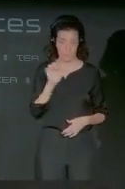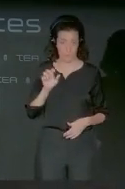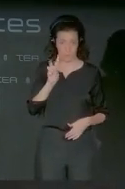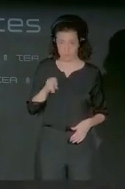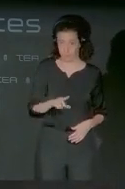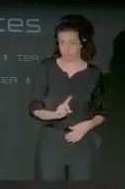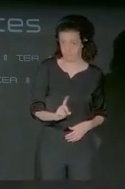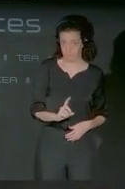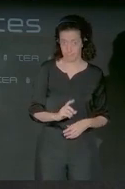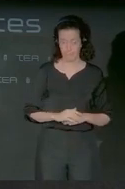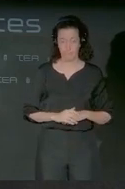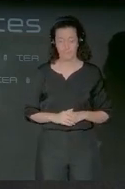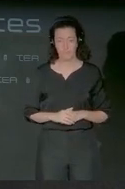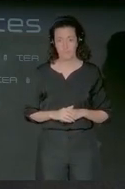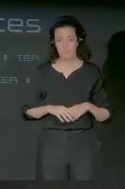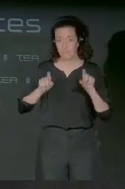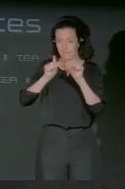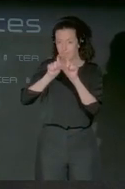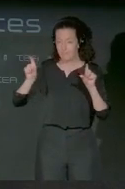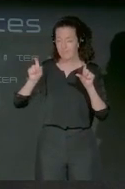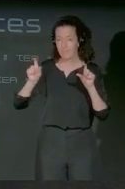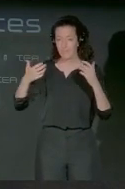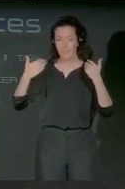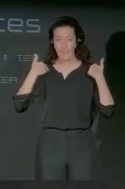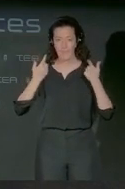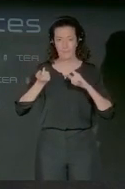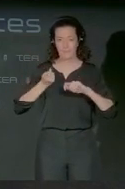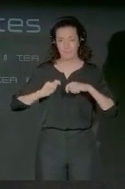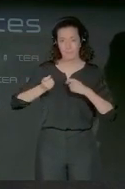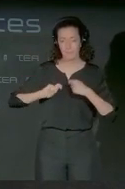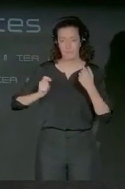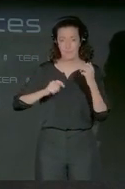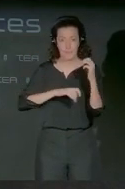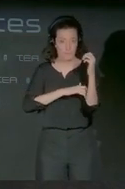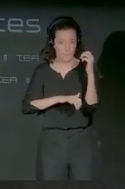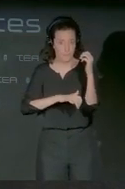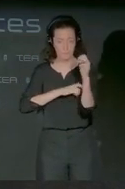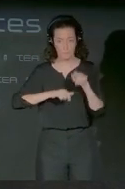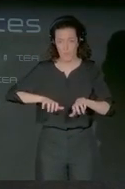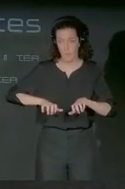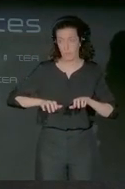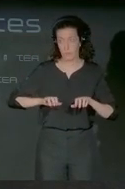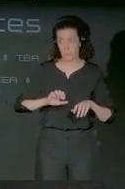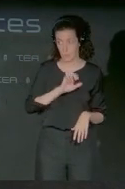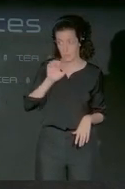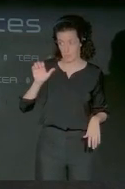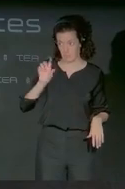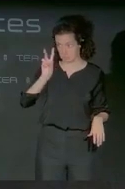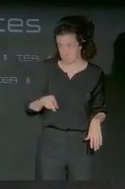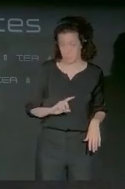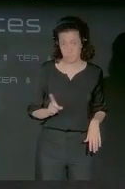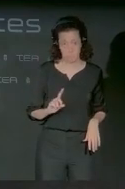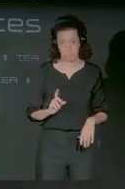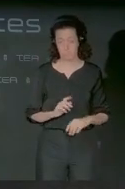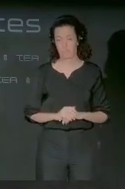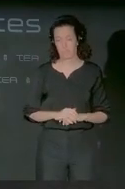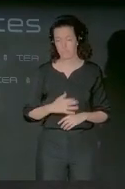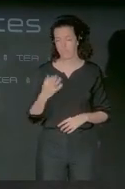are Steam. It's non-EU. So this is something to think about, I think, for the future.